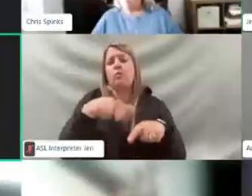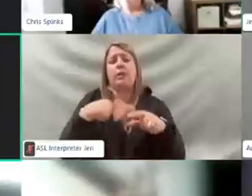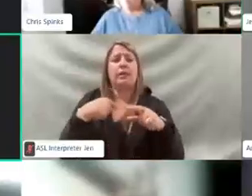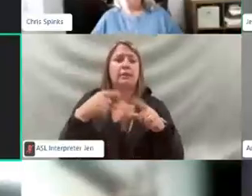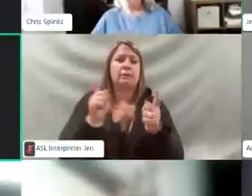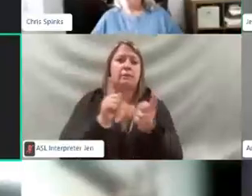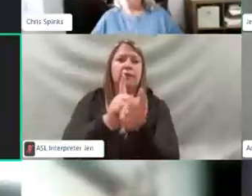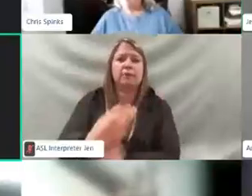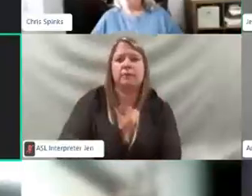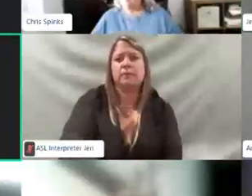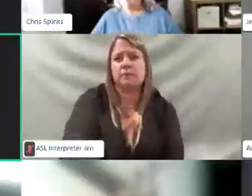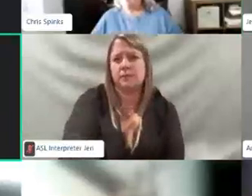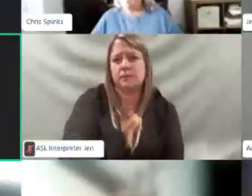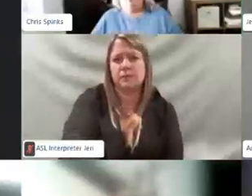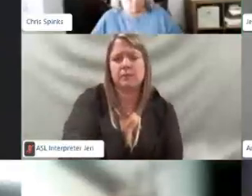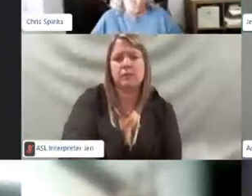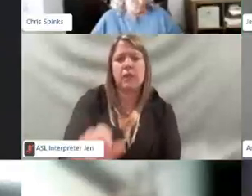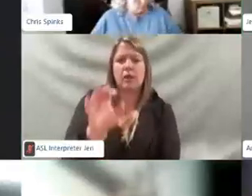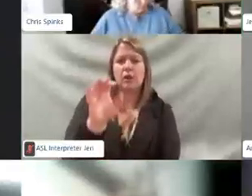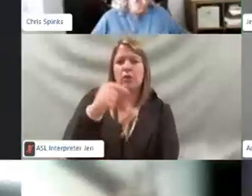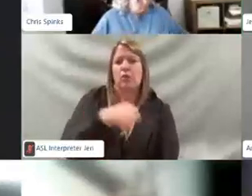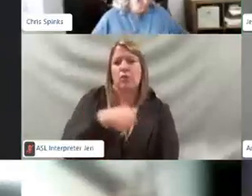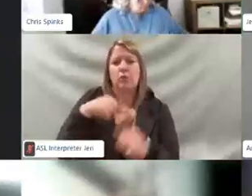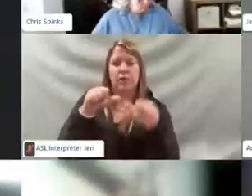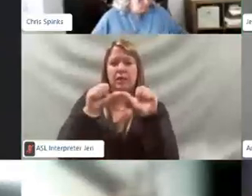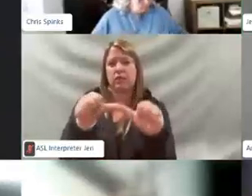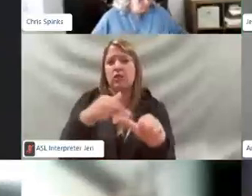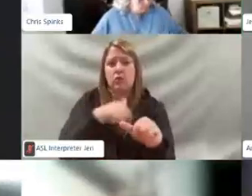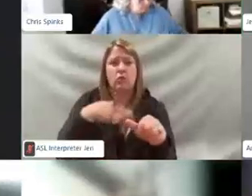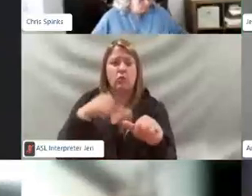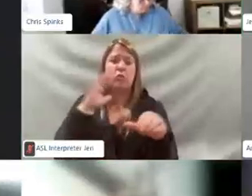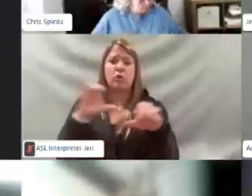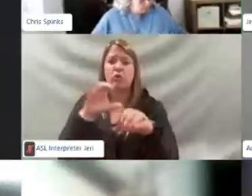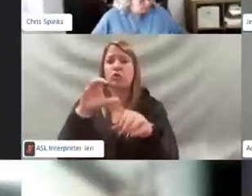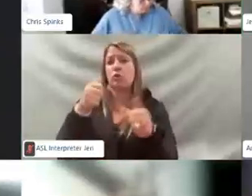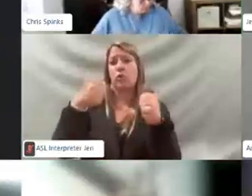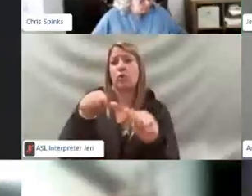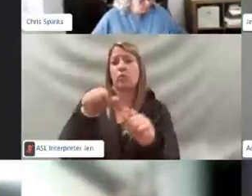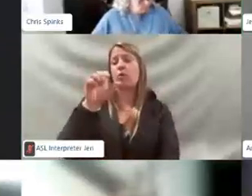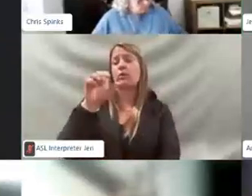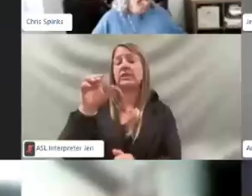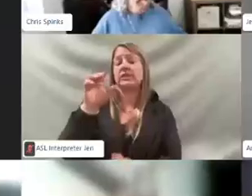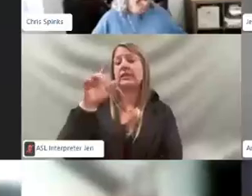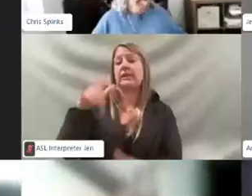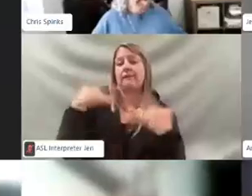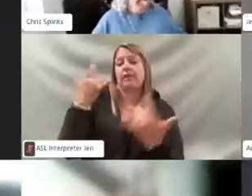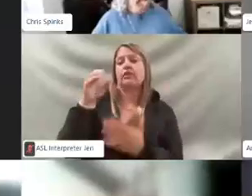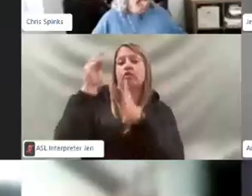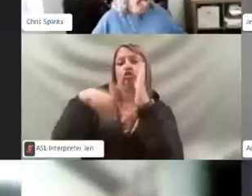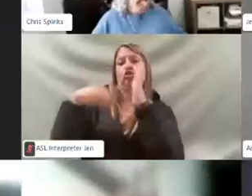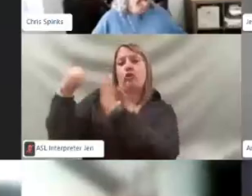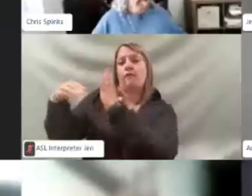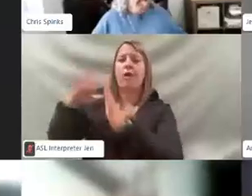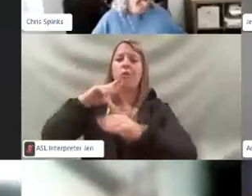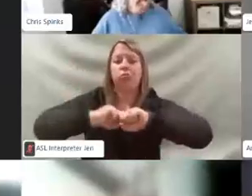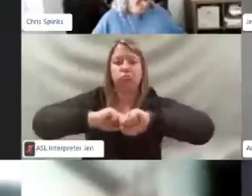update. Yes, and so we will do the post-event survey. After this meeting, we'll send it to all of the